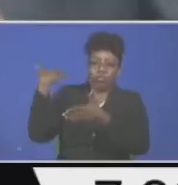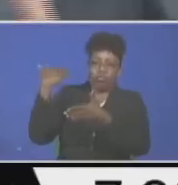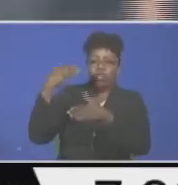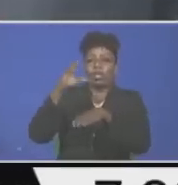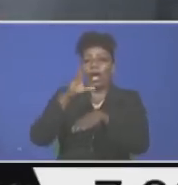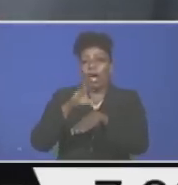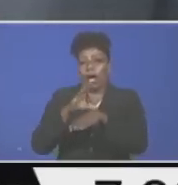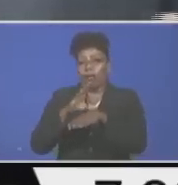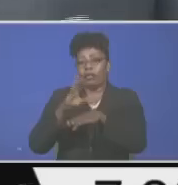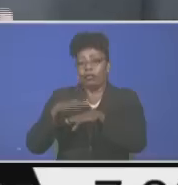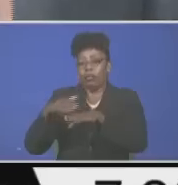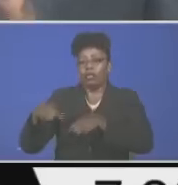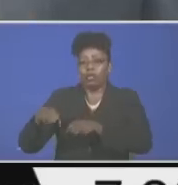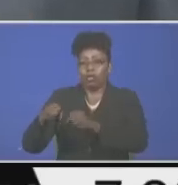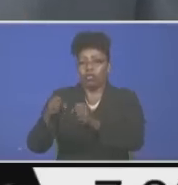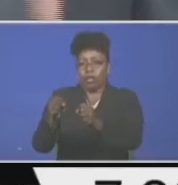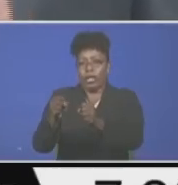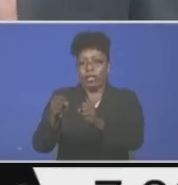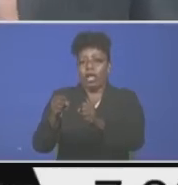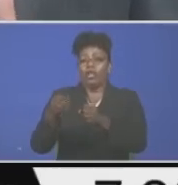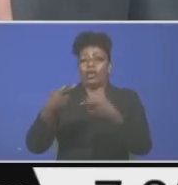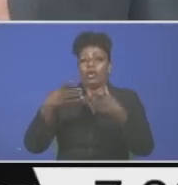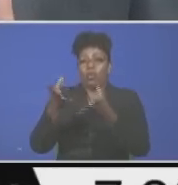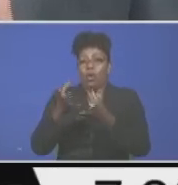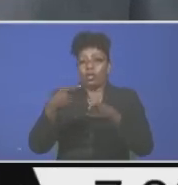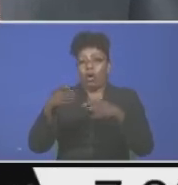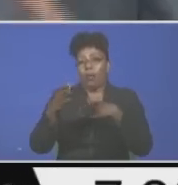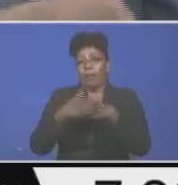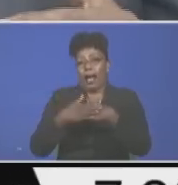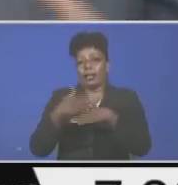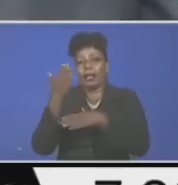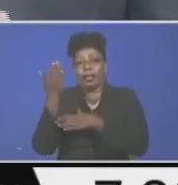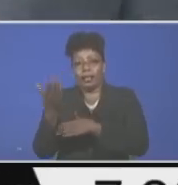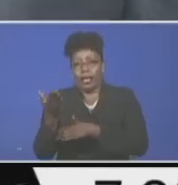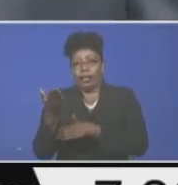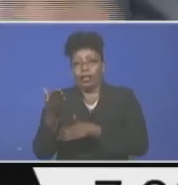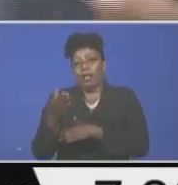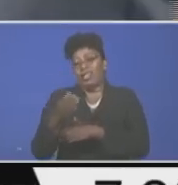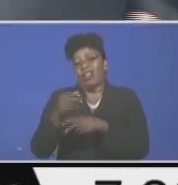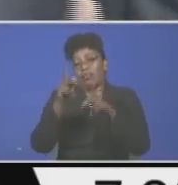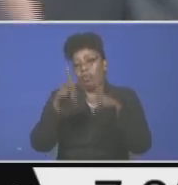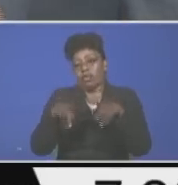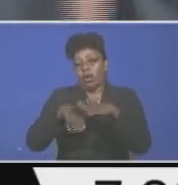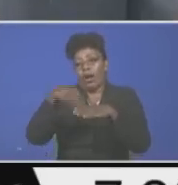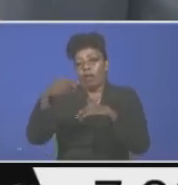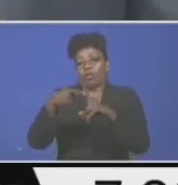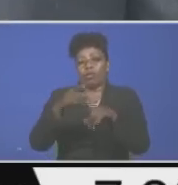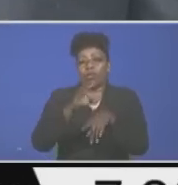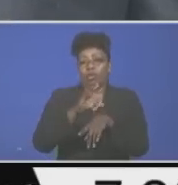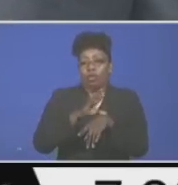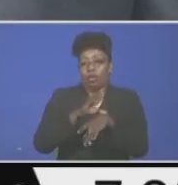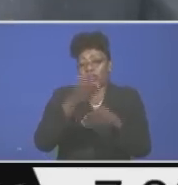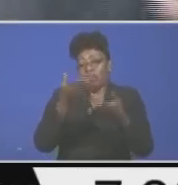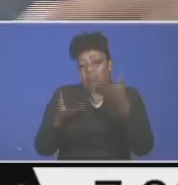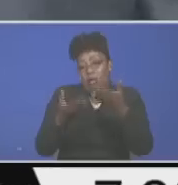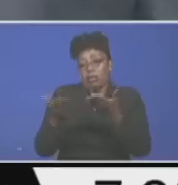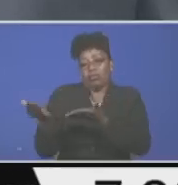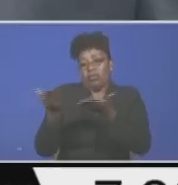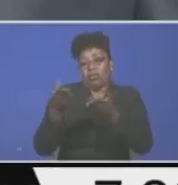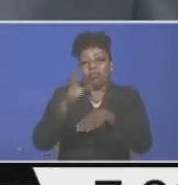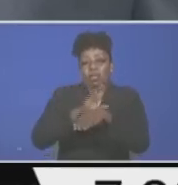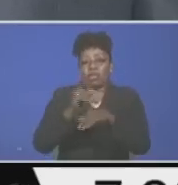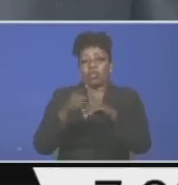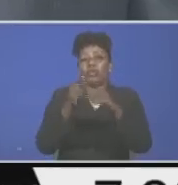church along the streets, and so we want to go back there instead of persons having to go out to church. Maybe we can bring church